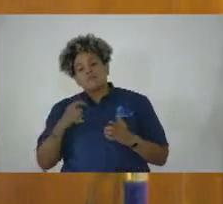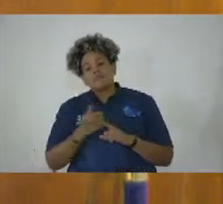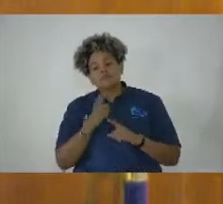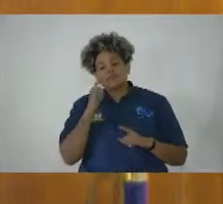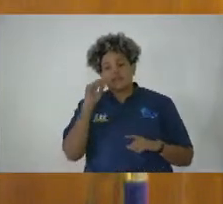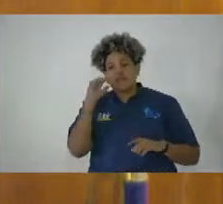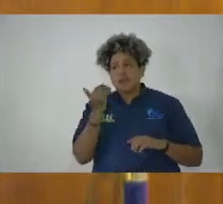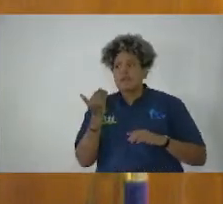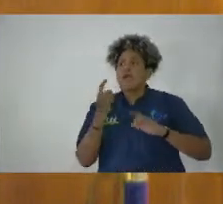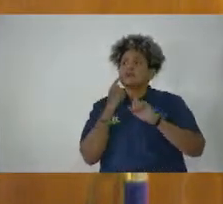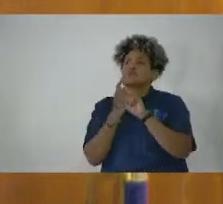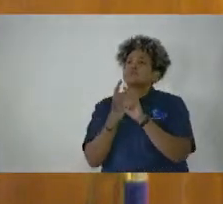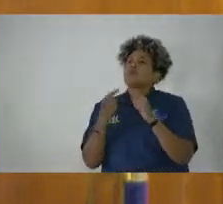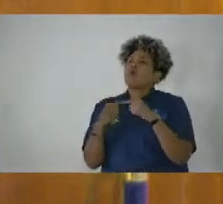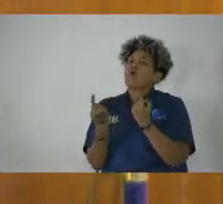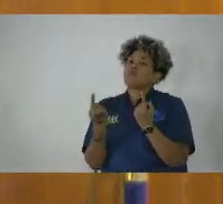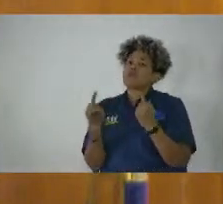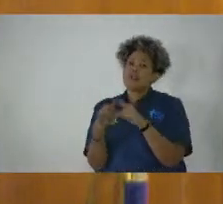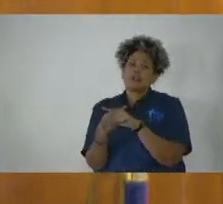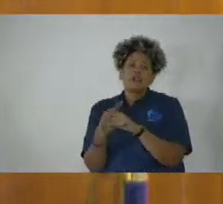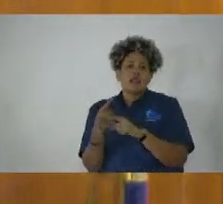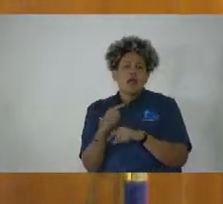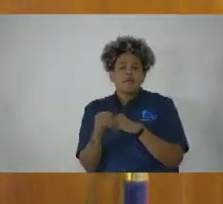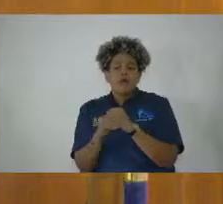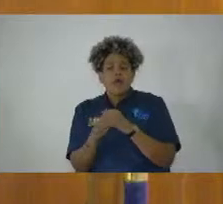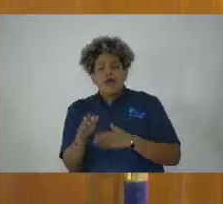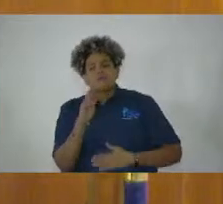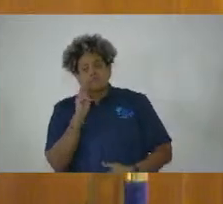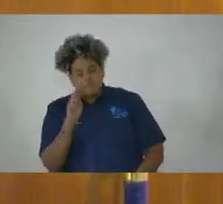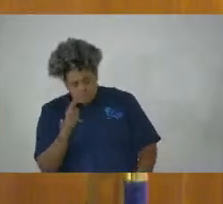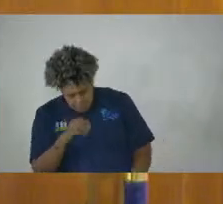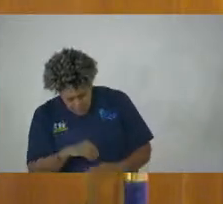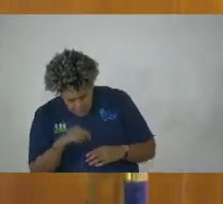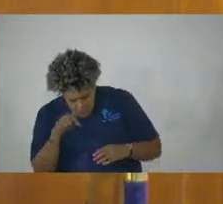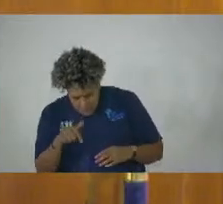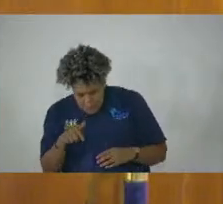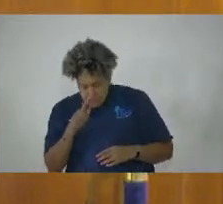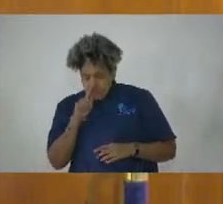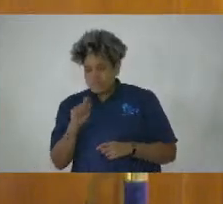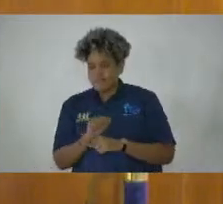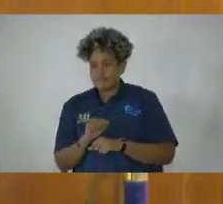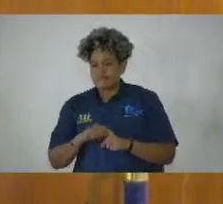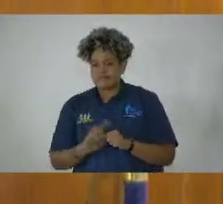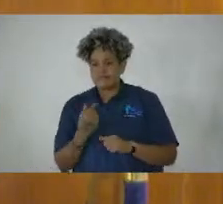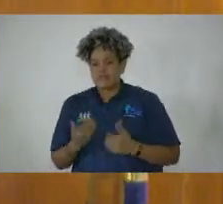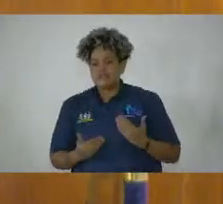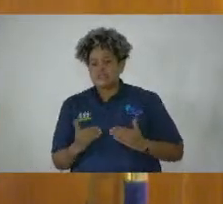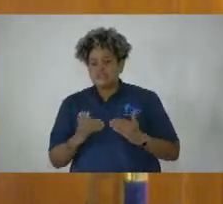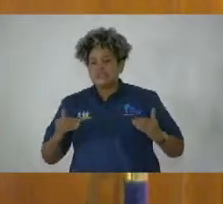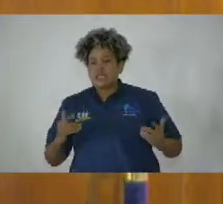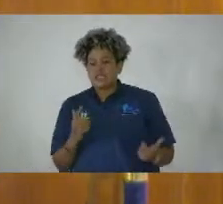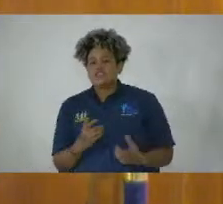to be going in the opposite direction, at least in these initial stages.